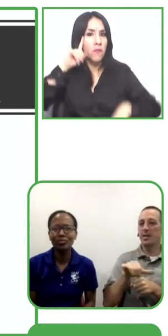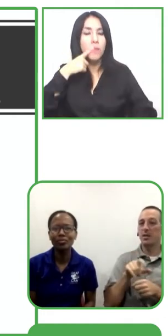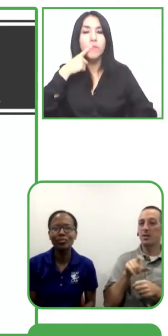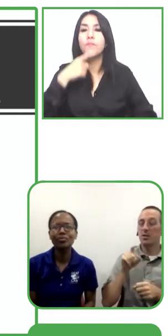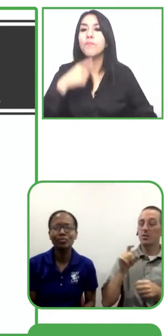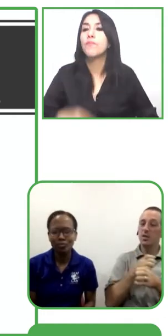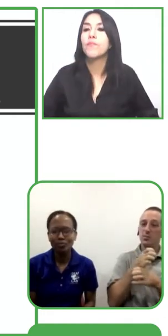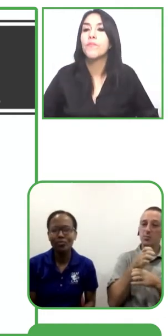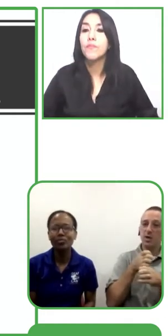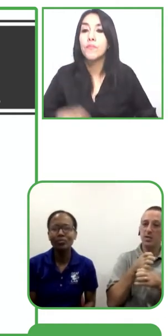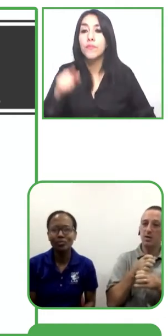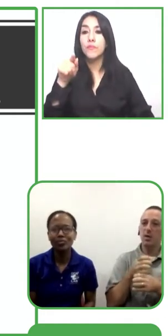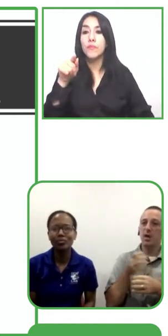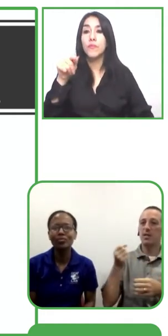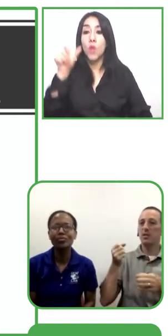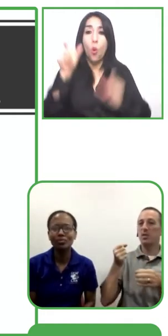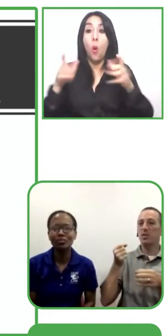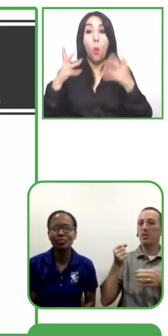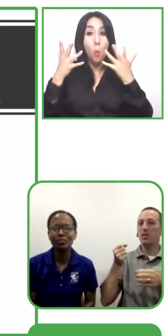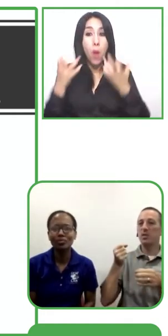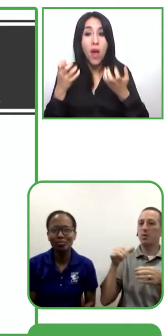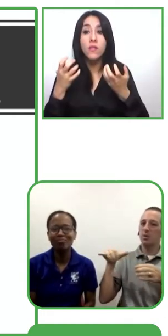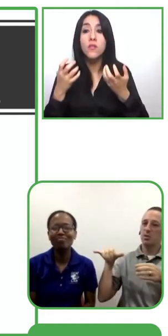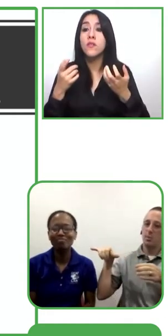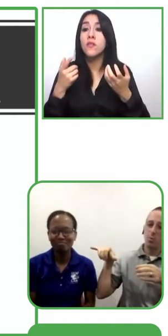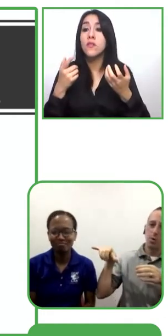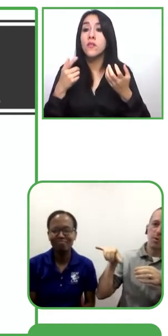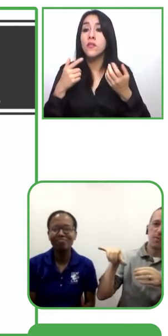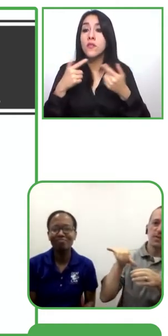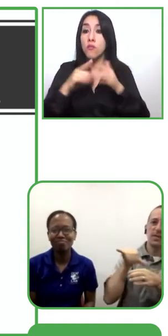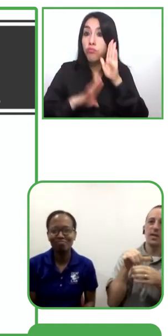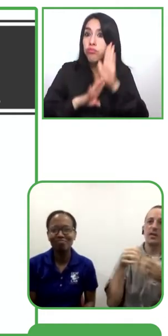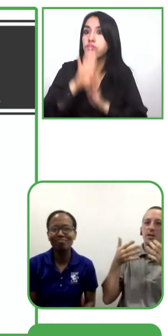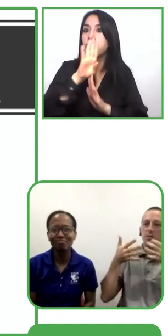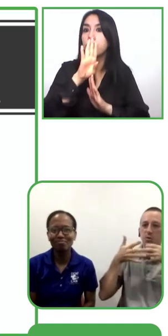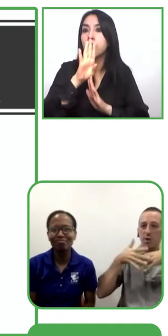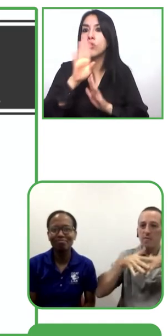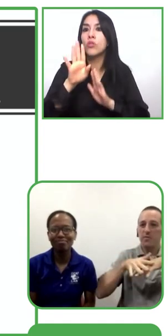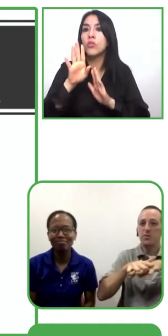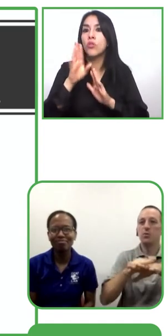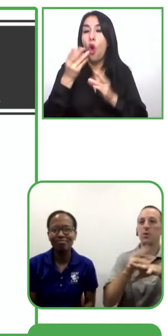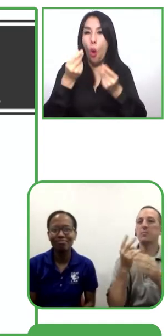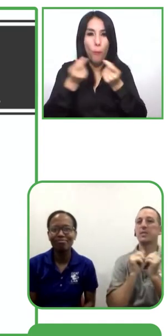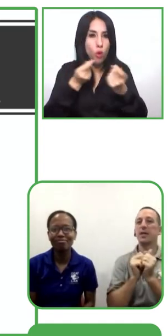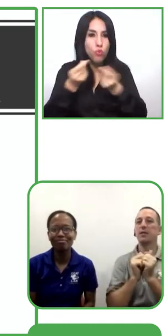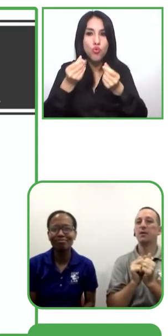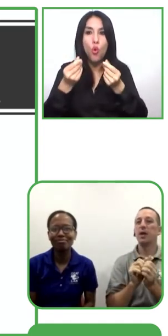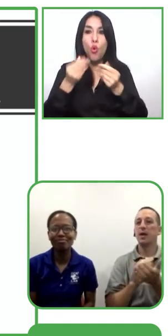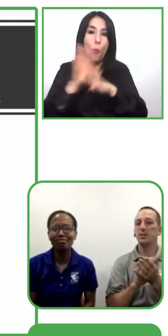to be poured perfectly in to craft the two items together and to make the perfect latte.